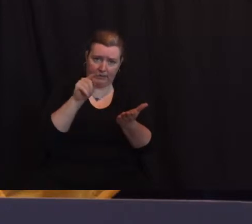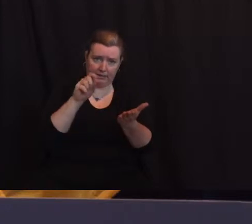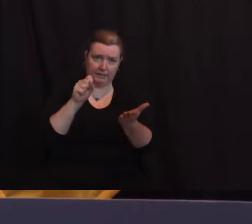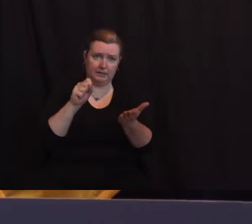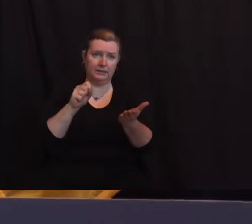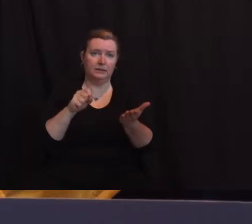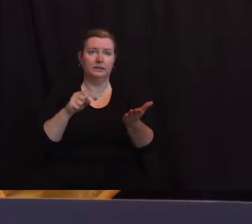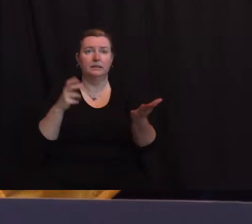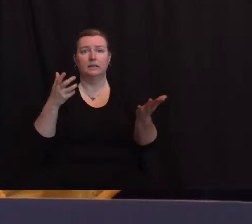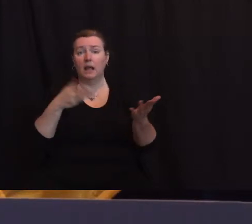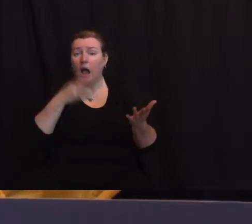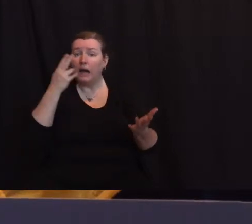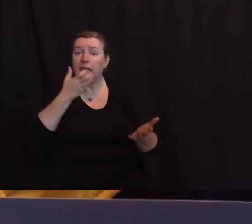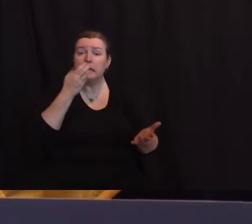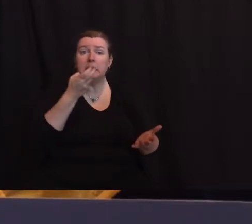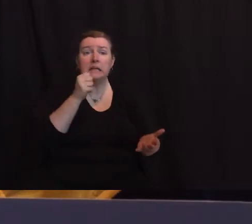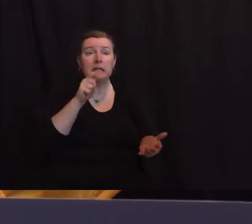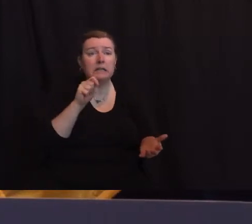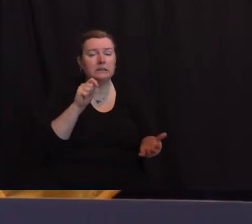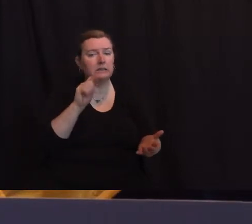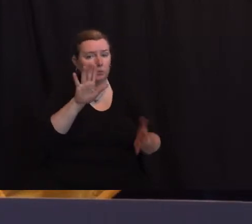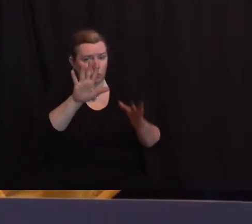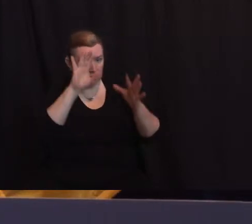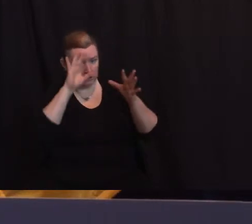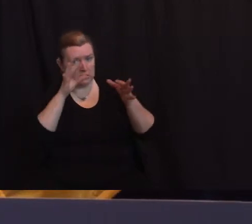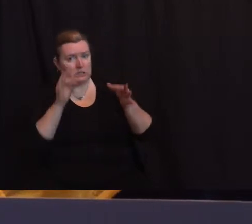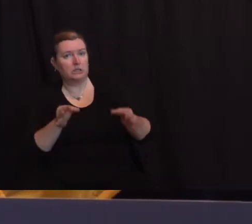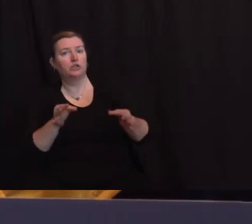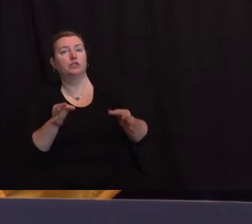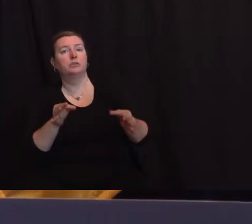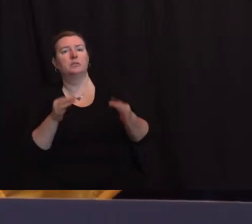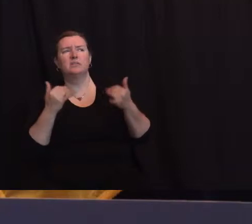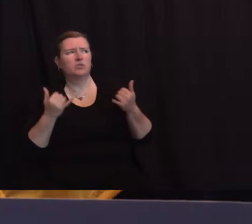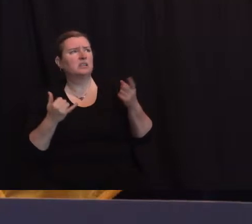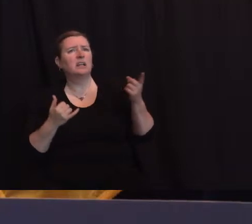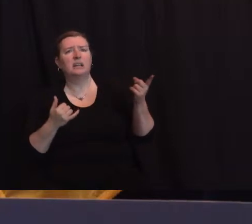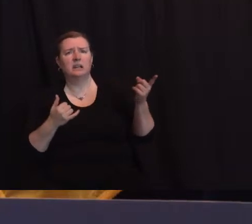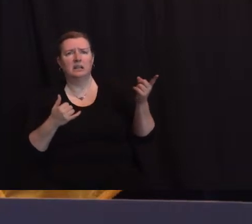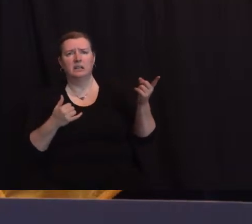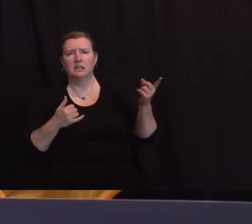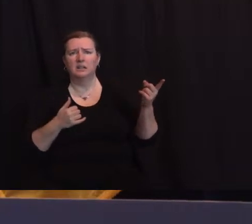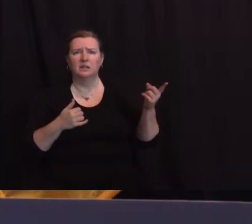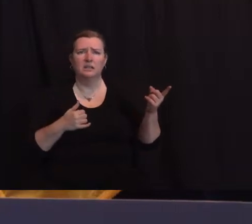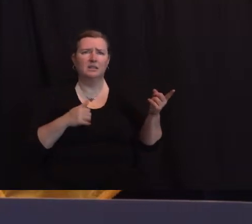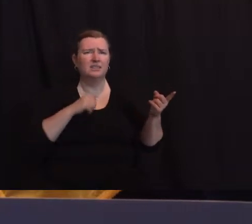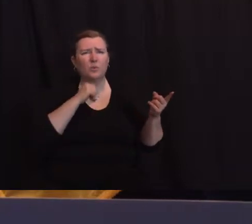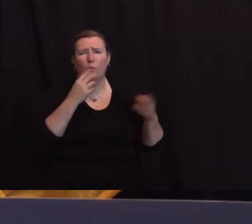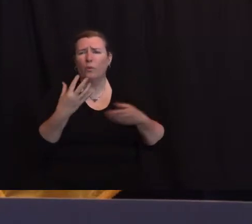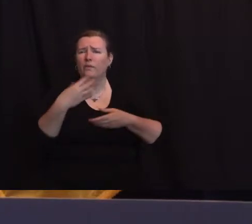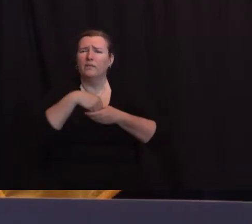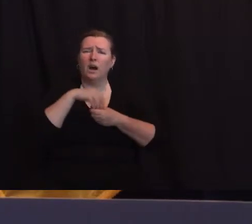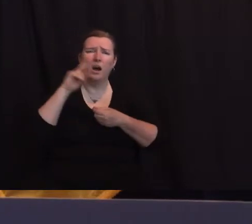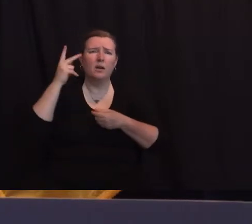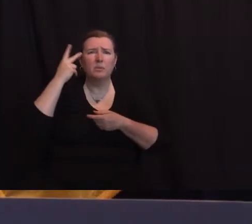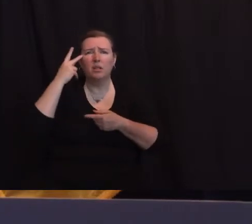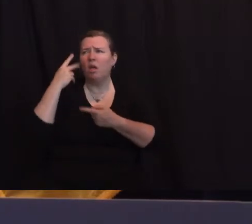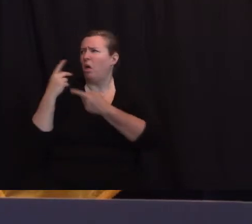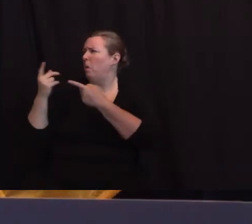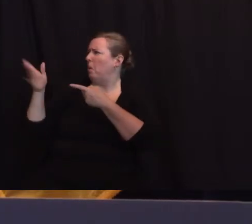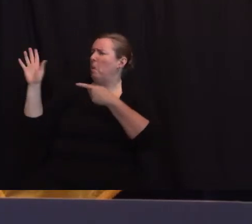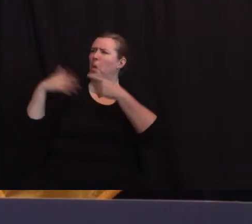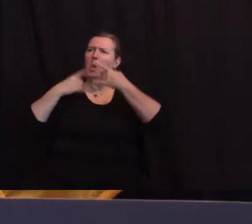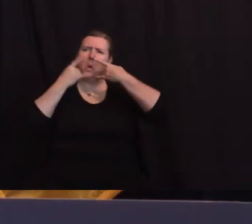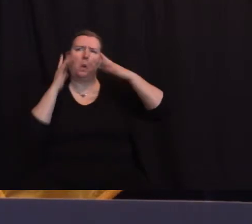clear today is on that list. And let's not get political about this. That's the last thing we need right now. Let's leave the politics out